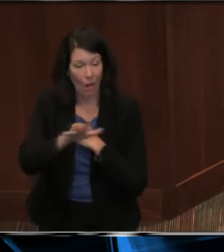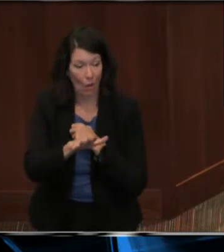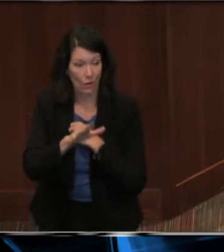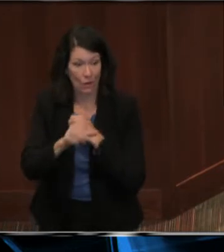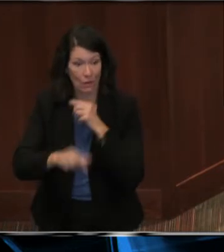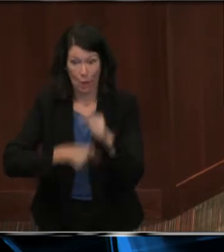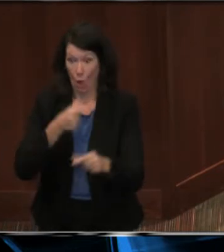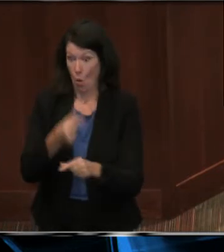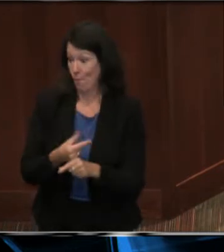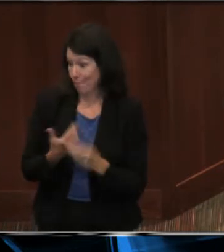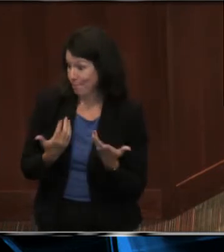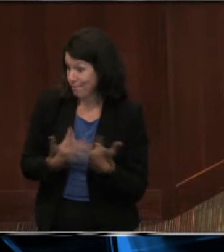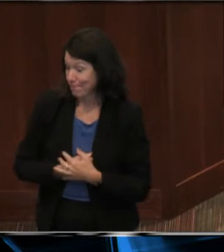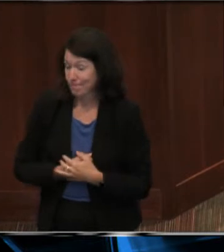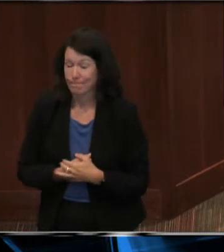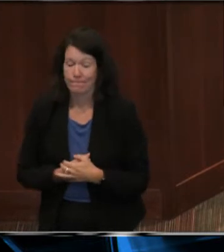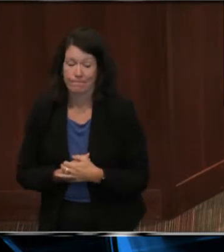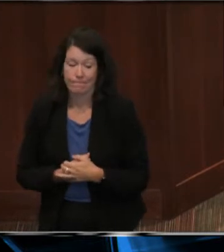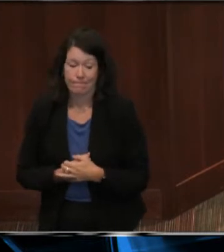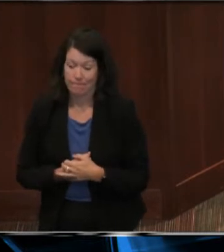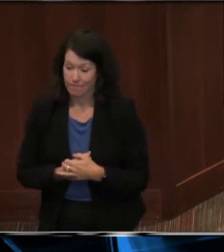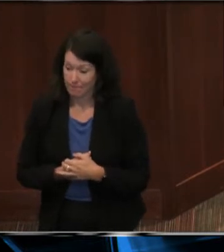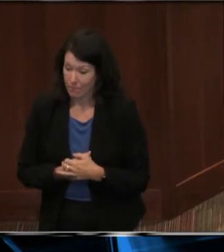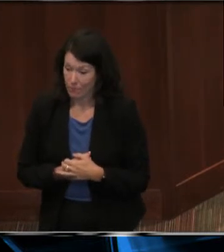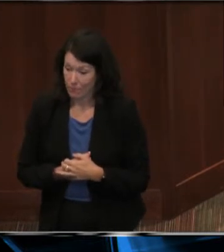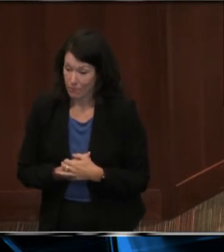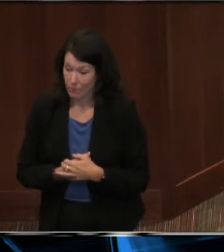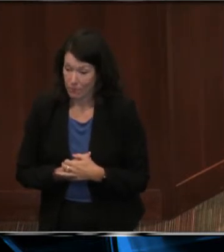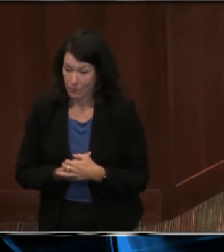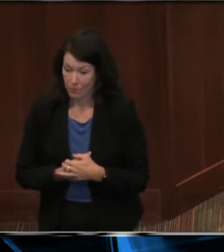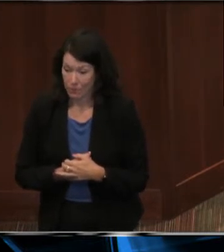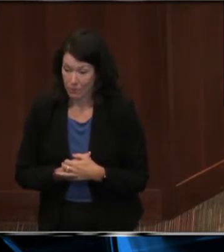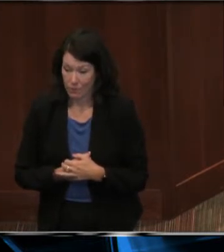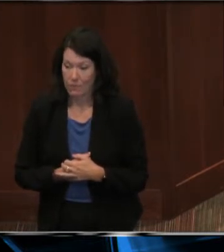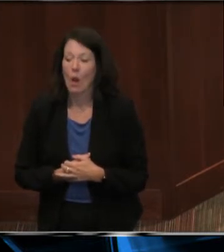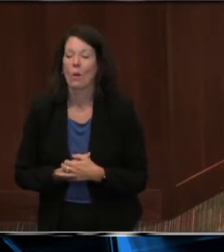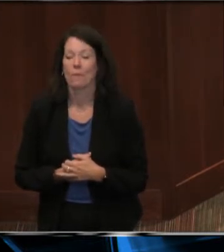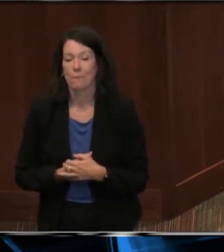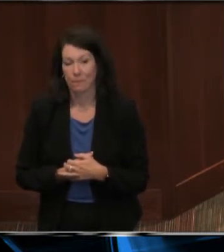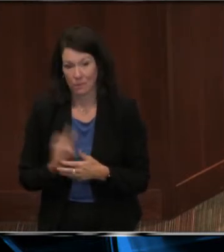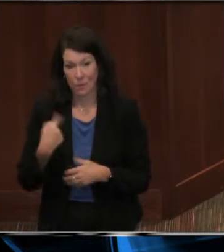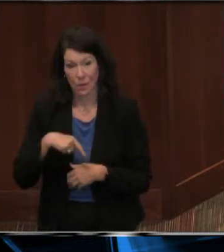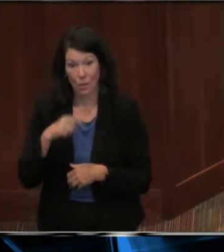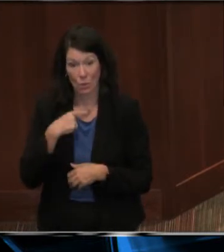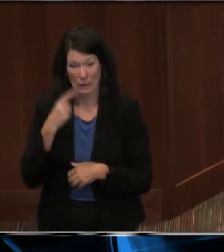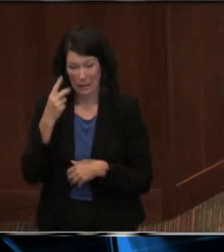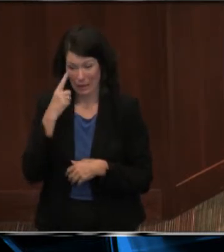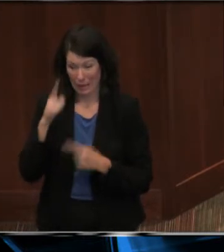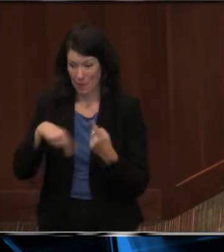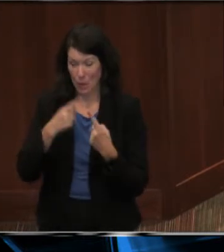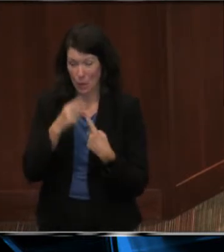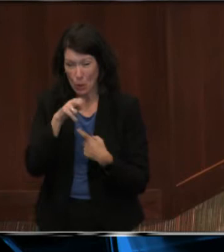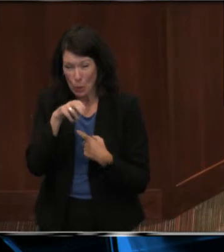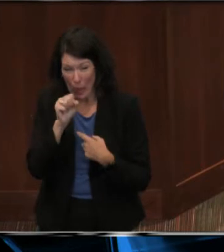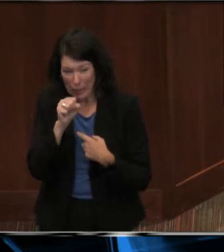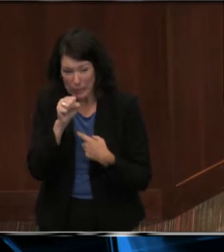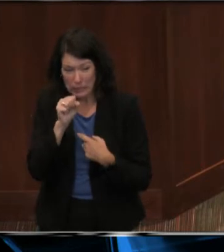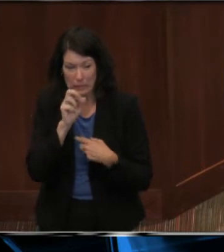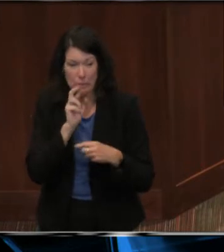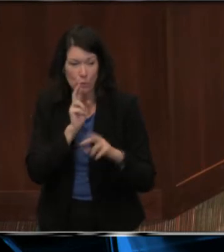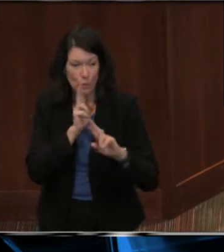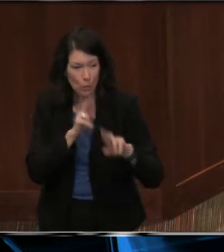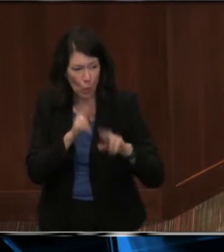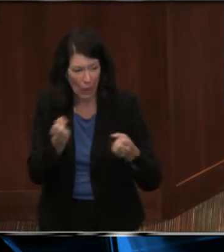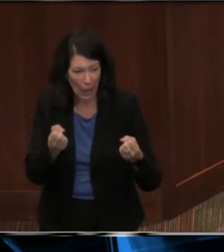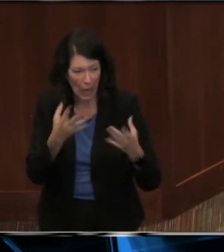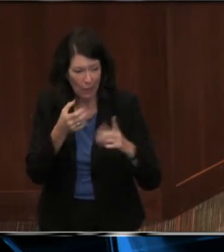globe. So when we look at the U.S., again, with the reported cases each day in the U.S.